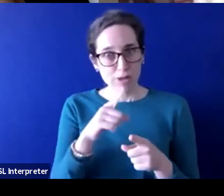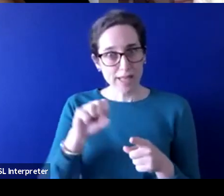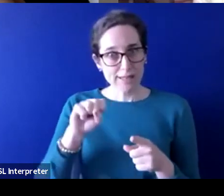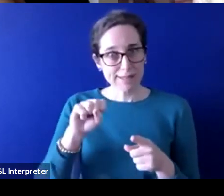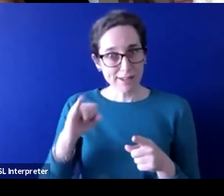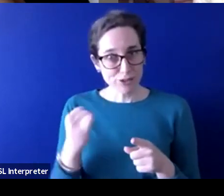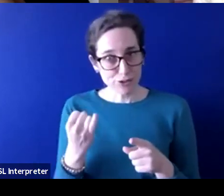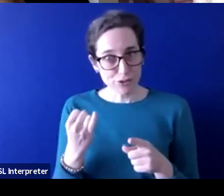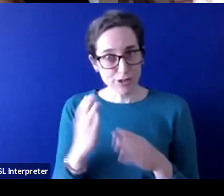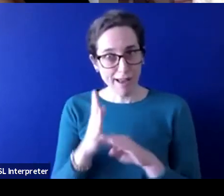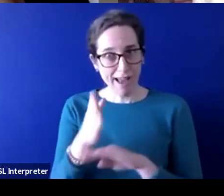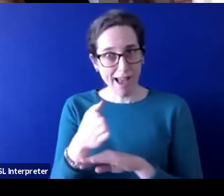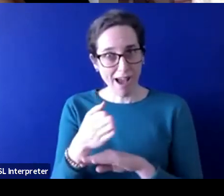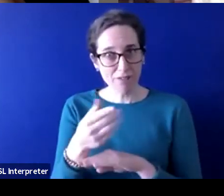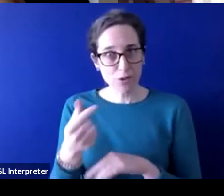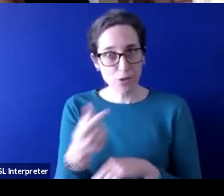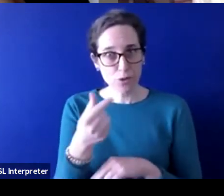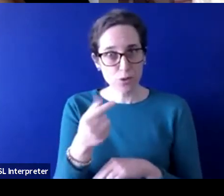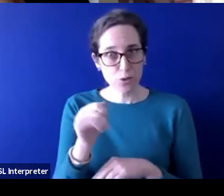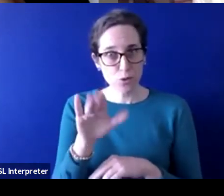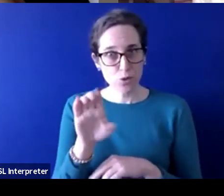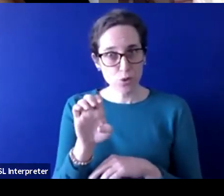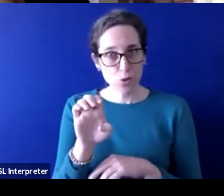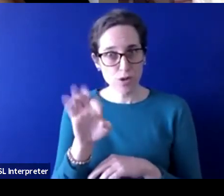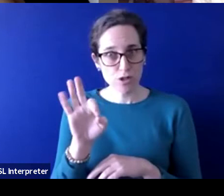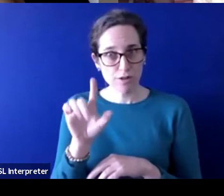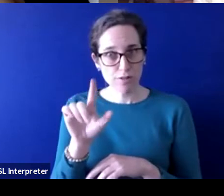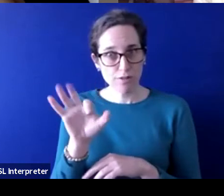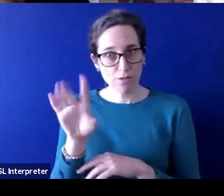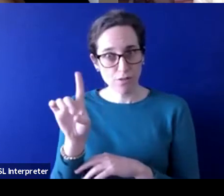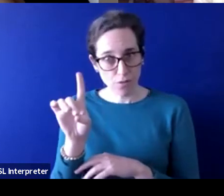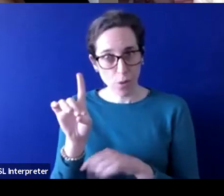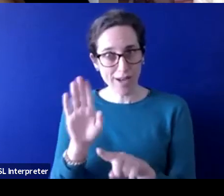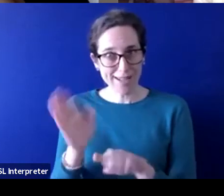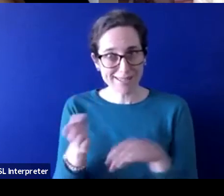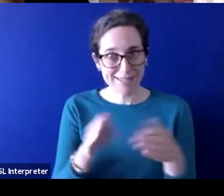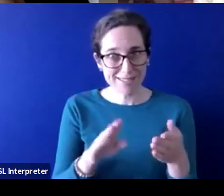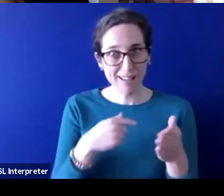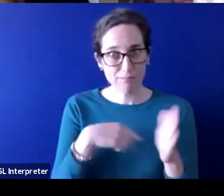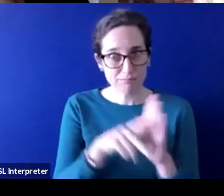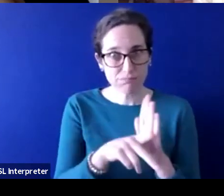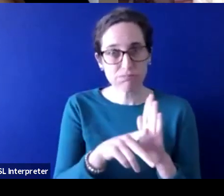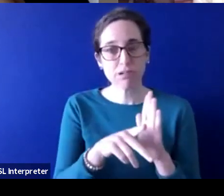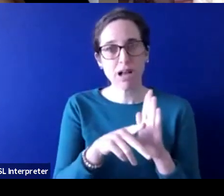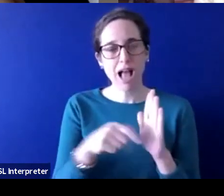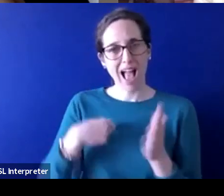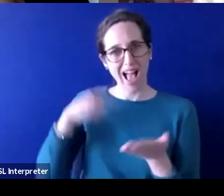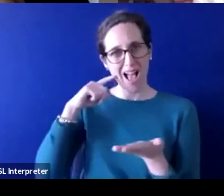death, leading up to this month, which is Black History Month, I notice in